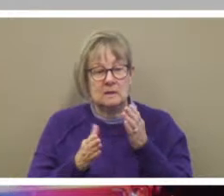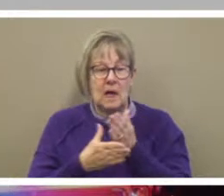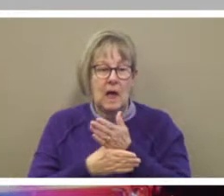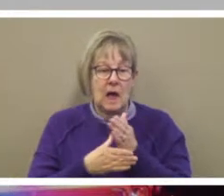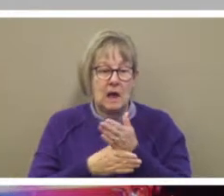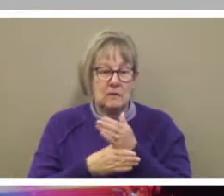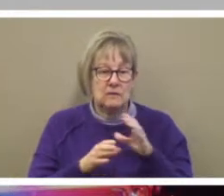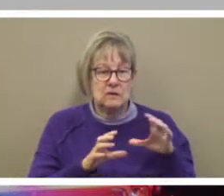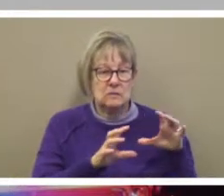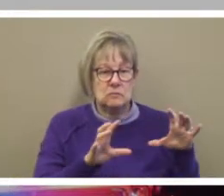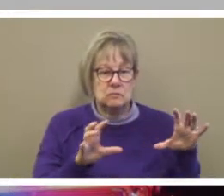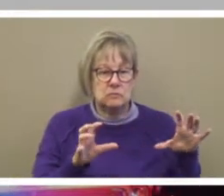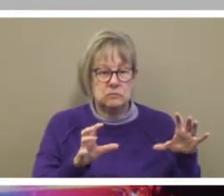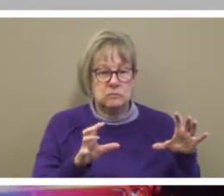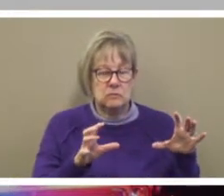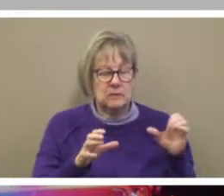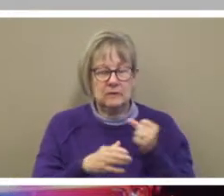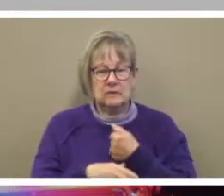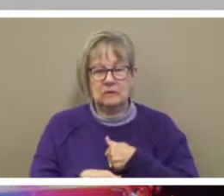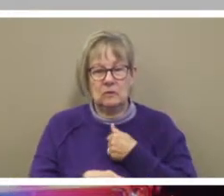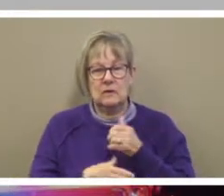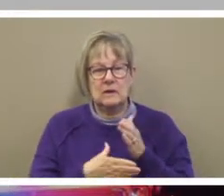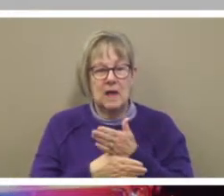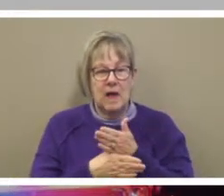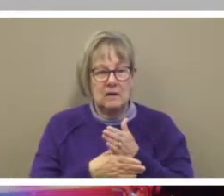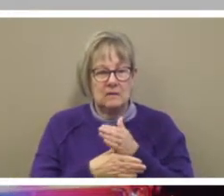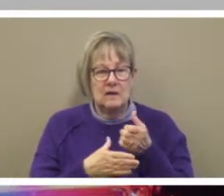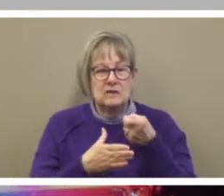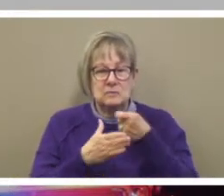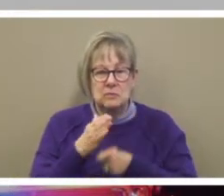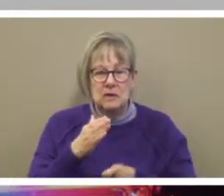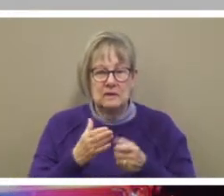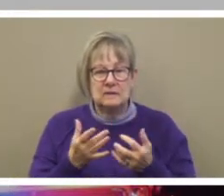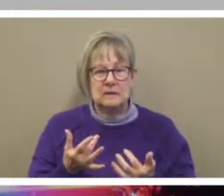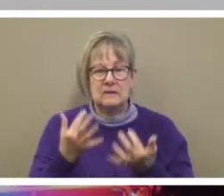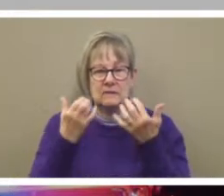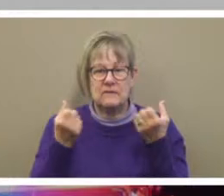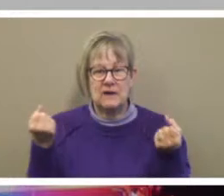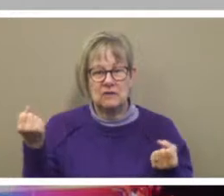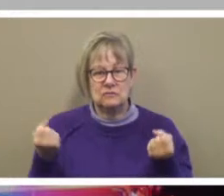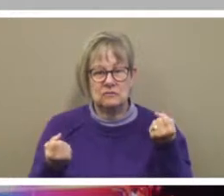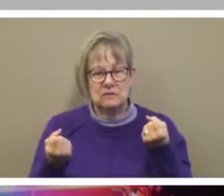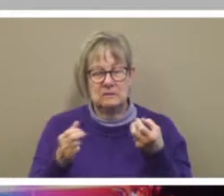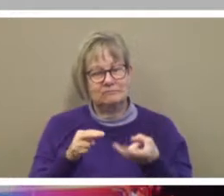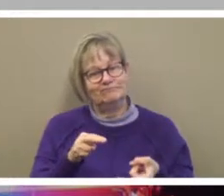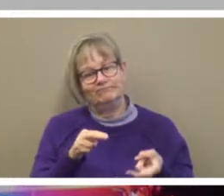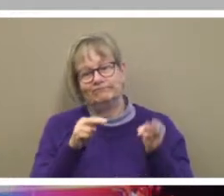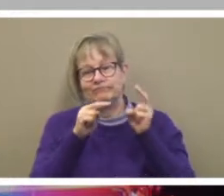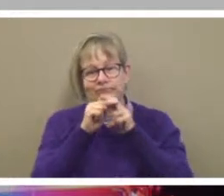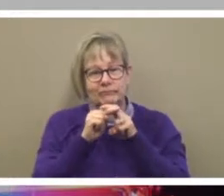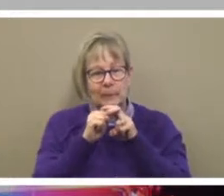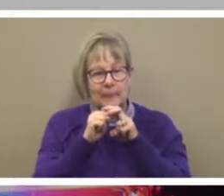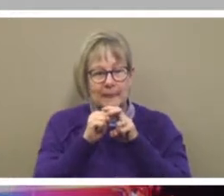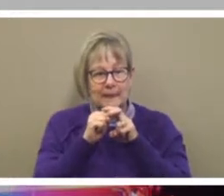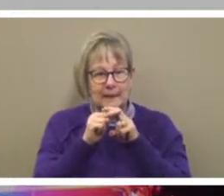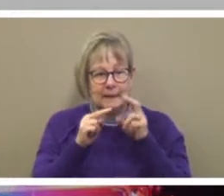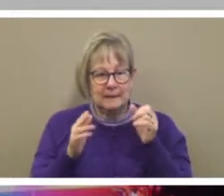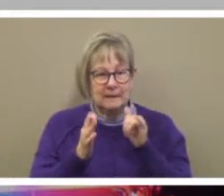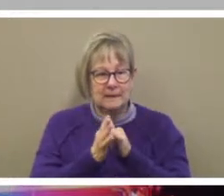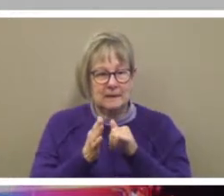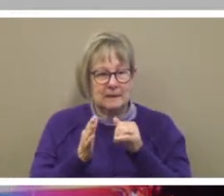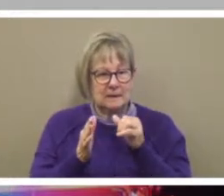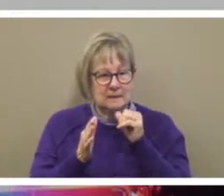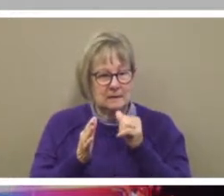fleet of a fire, average price of a fire truck has gone up. So this is, we're not looking at Quint, but this is just